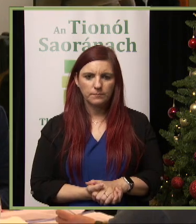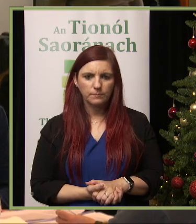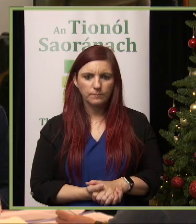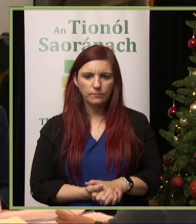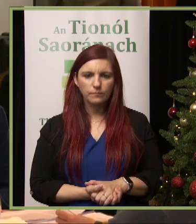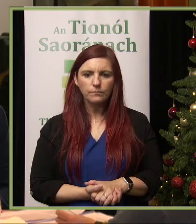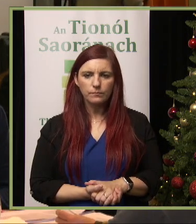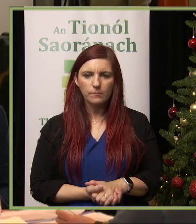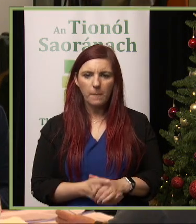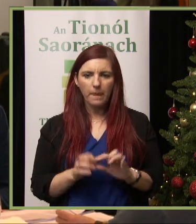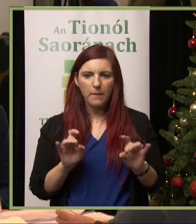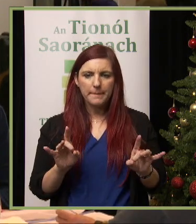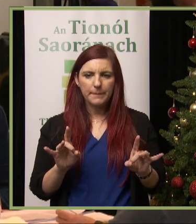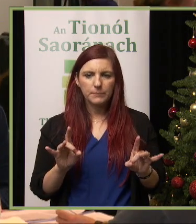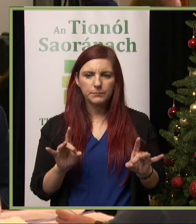Yeah.